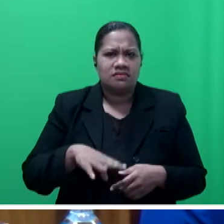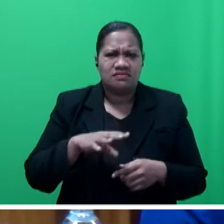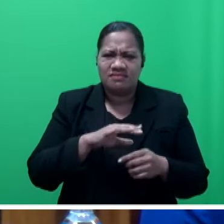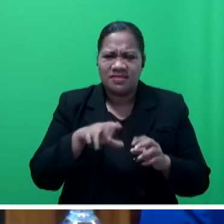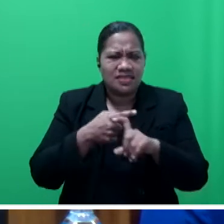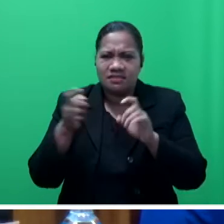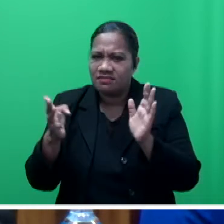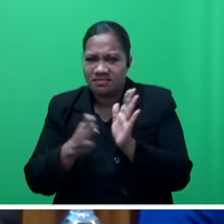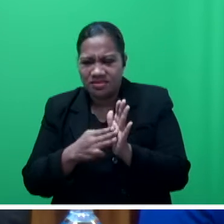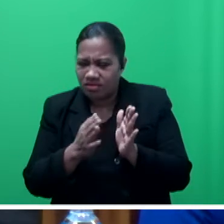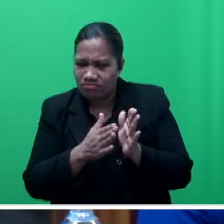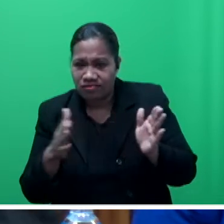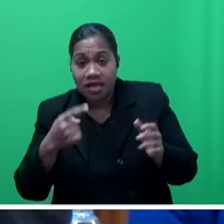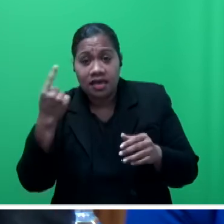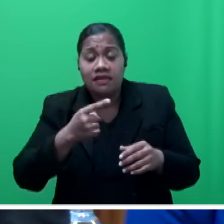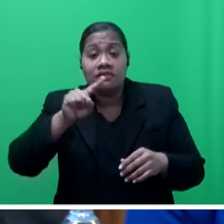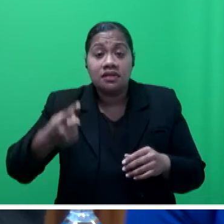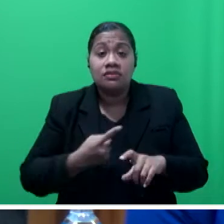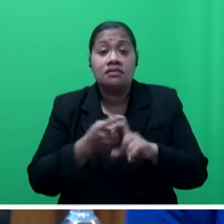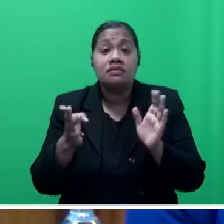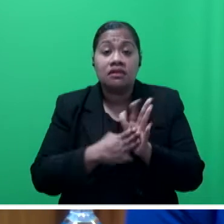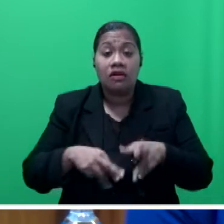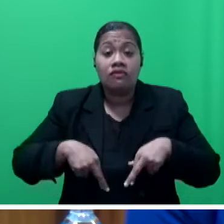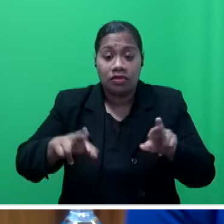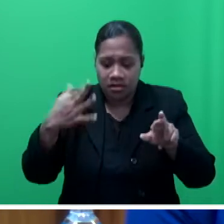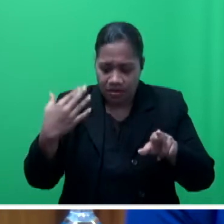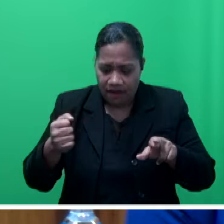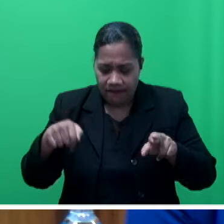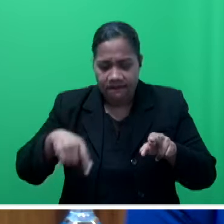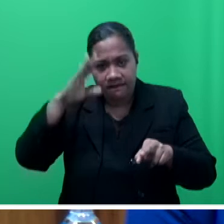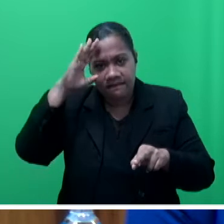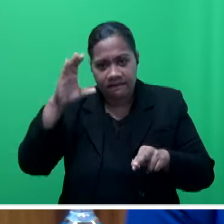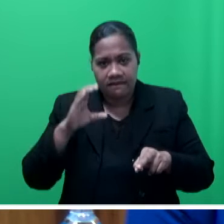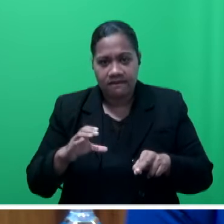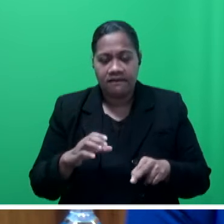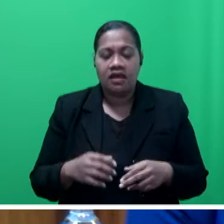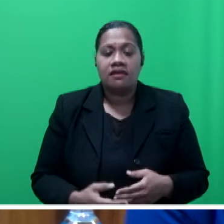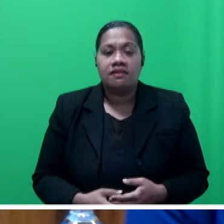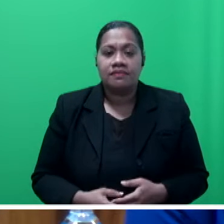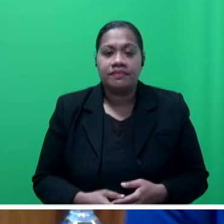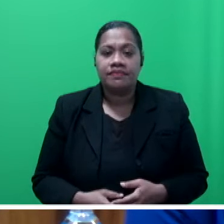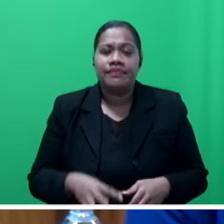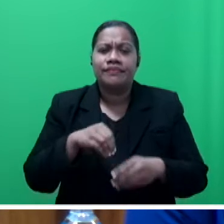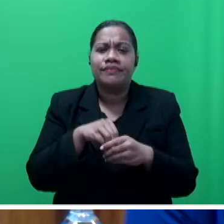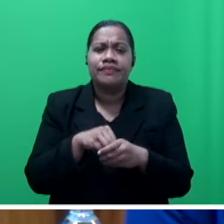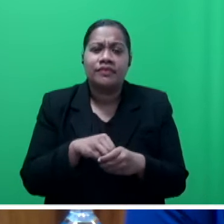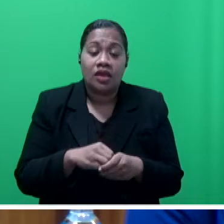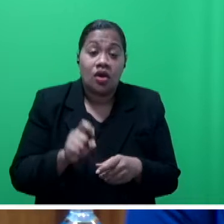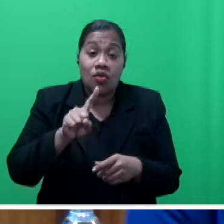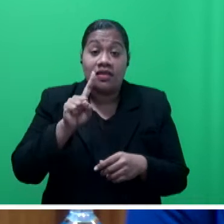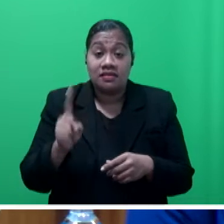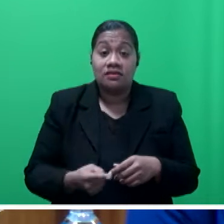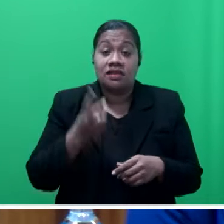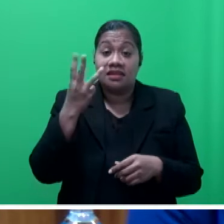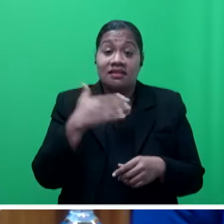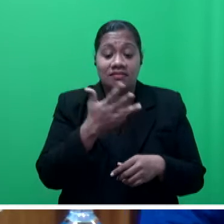more than 11,000 kilometers of roads that we have in this country. It includes 1,390 bridges